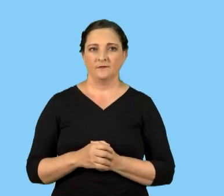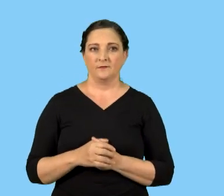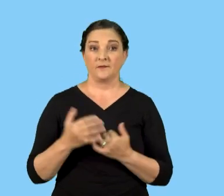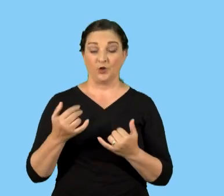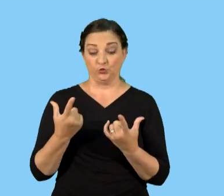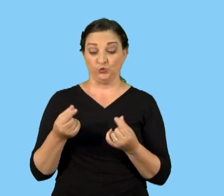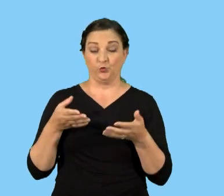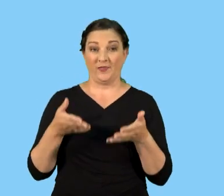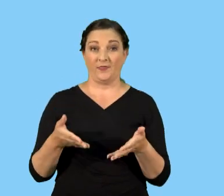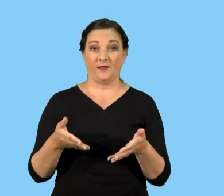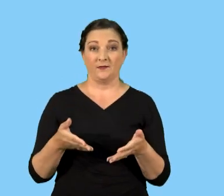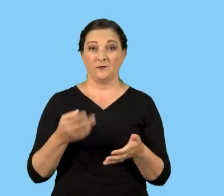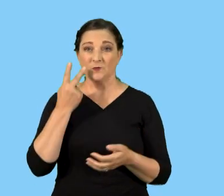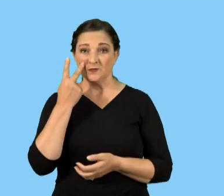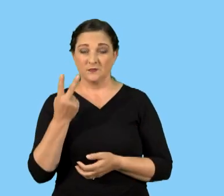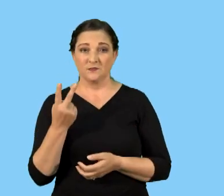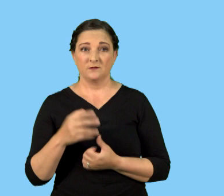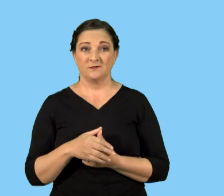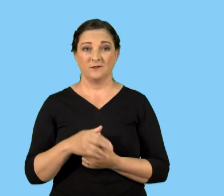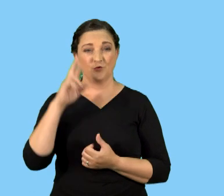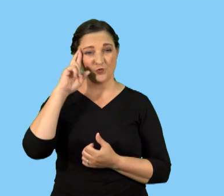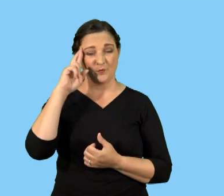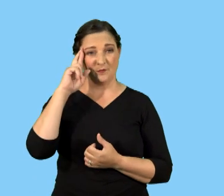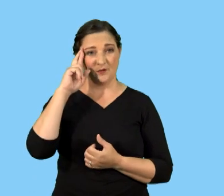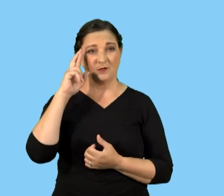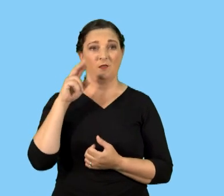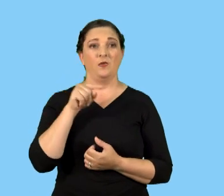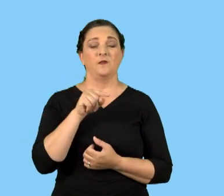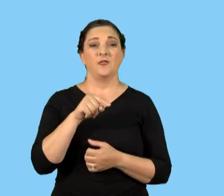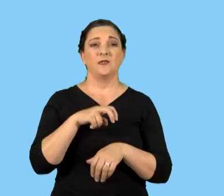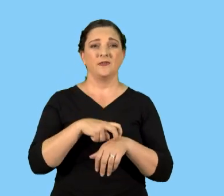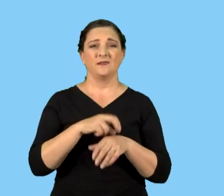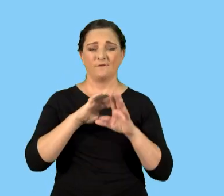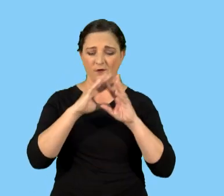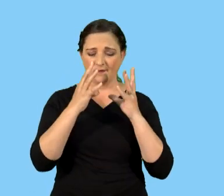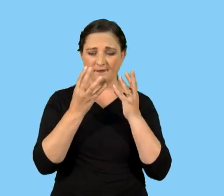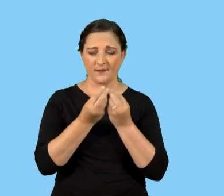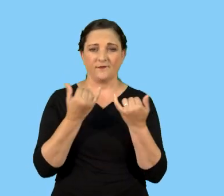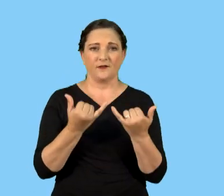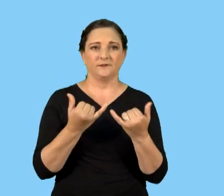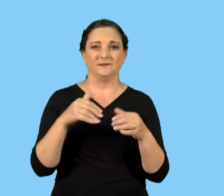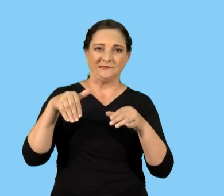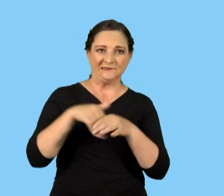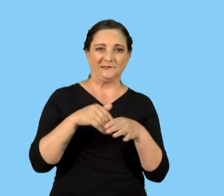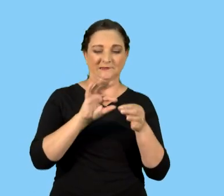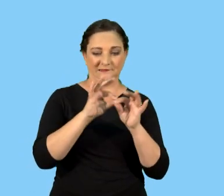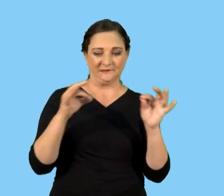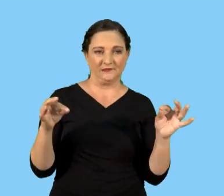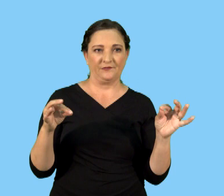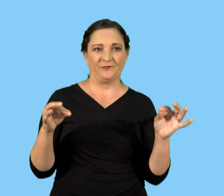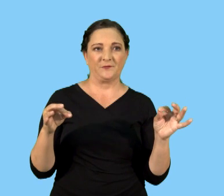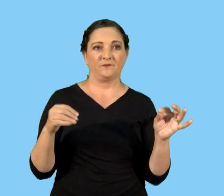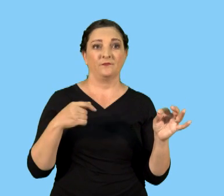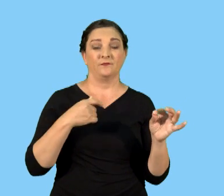one. In doing that, we're going to insert a 2 there. Remember that coefficient 2 goes for everything in this